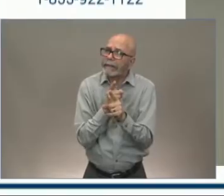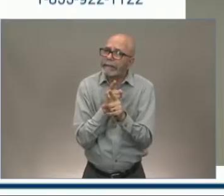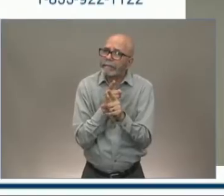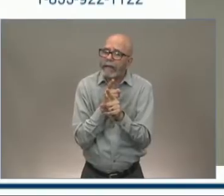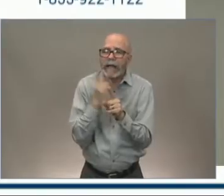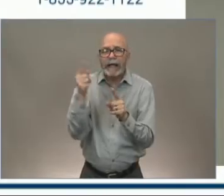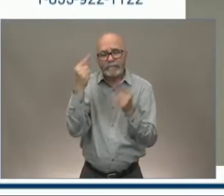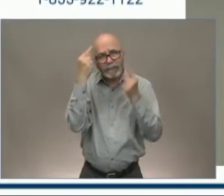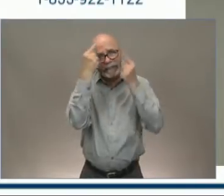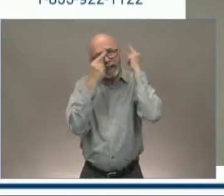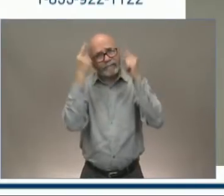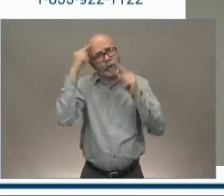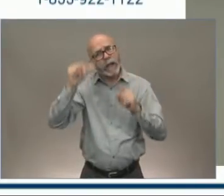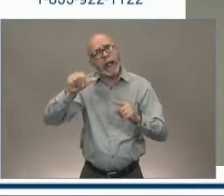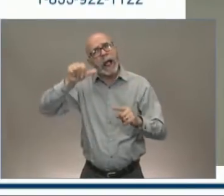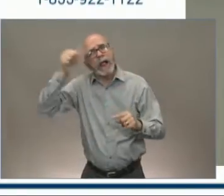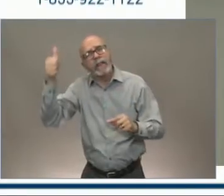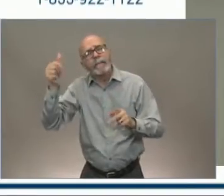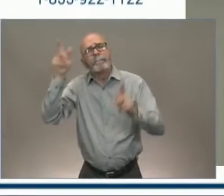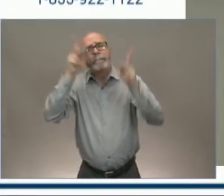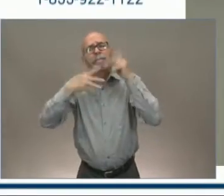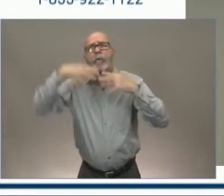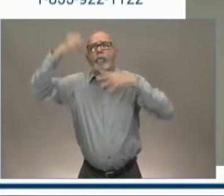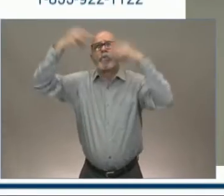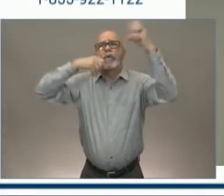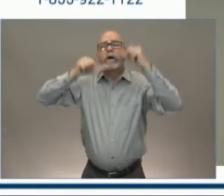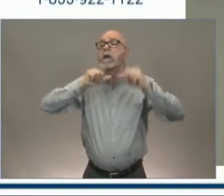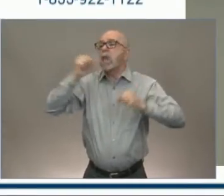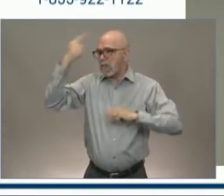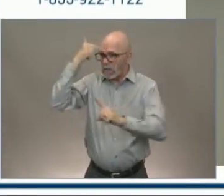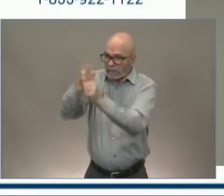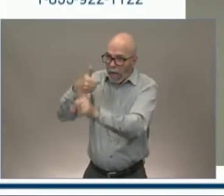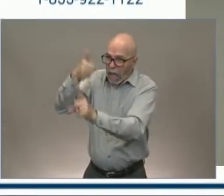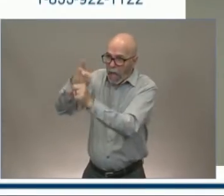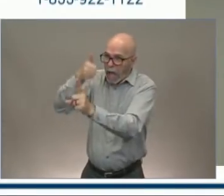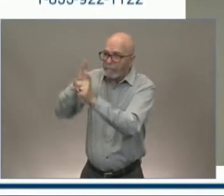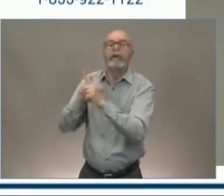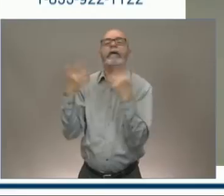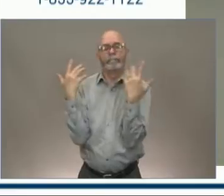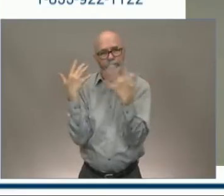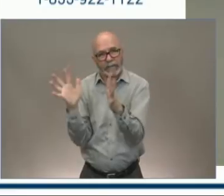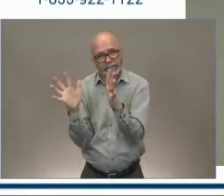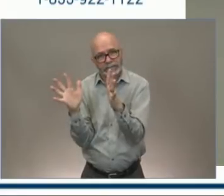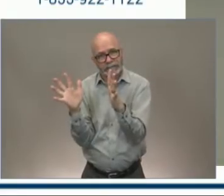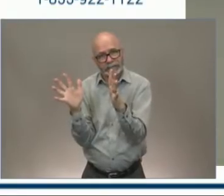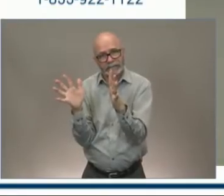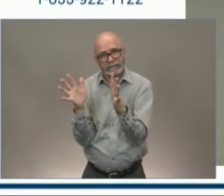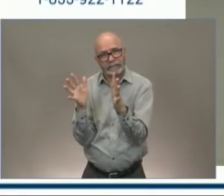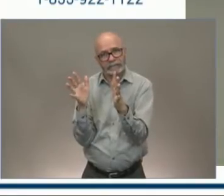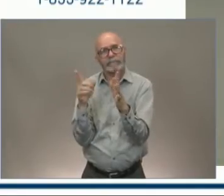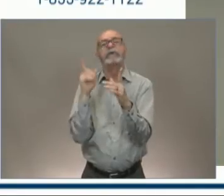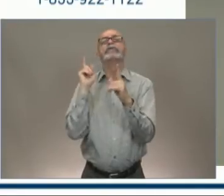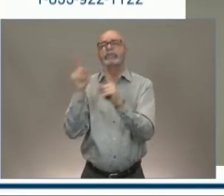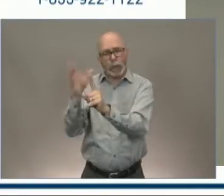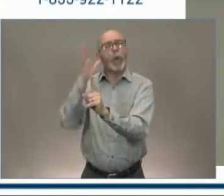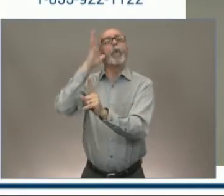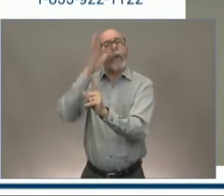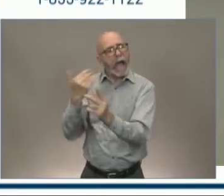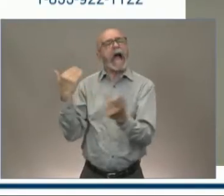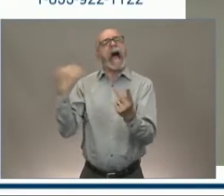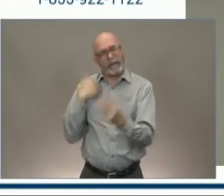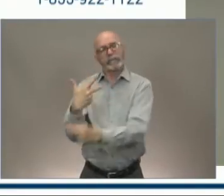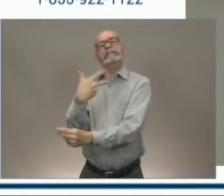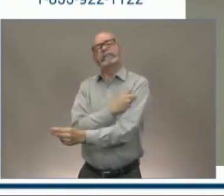put others first. And we would ask the same as we start to roll out this vaccine program. Everybody will get a chance. And now with